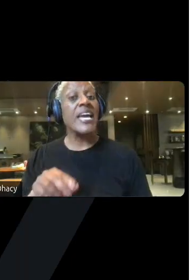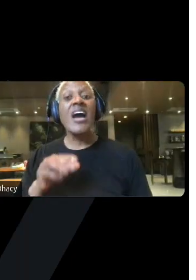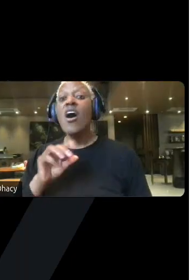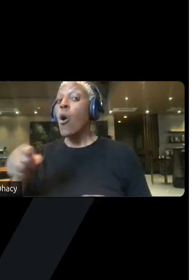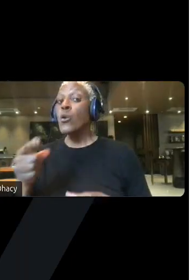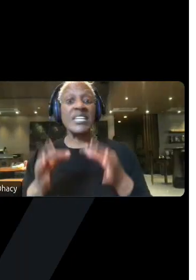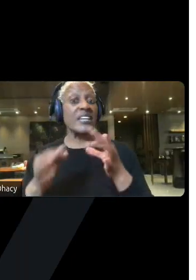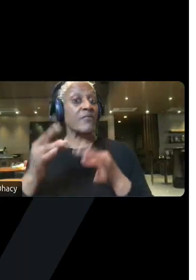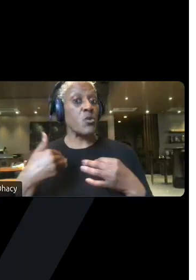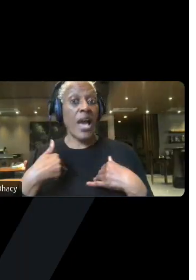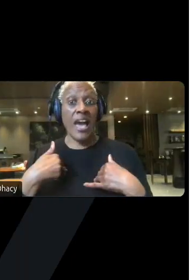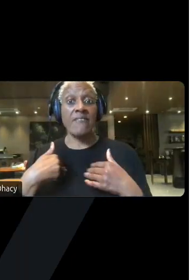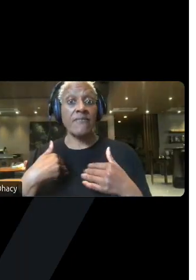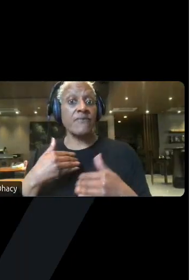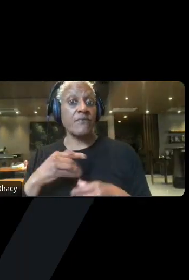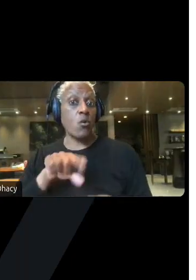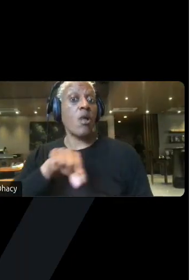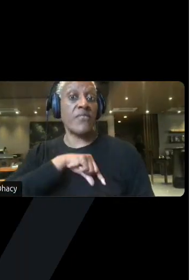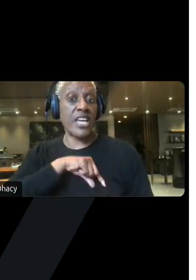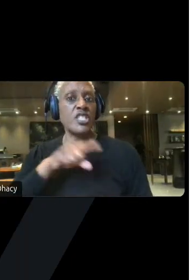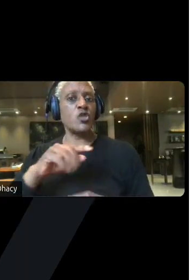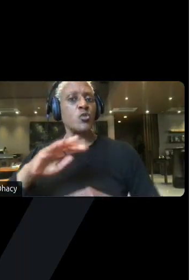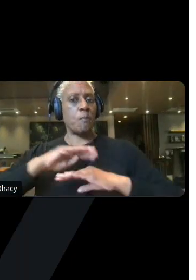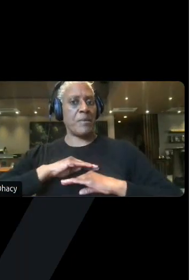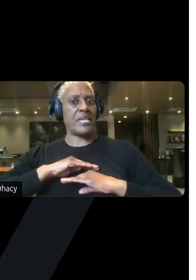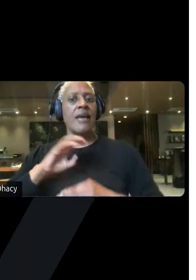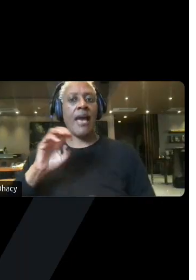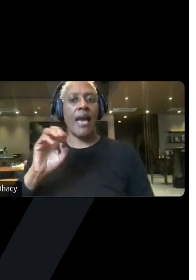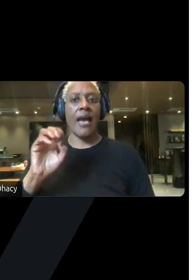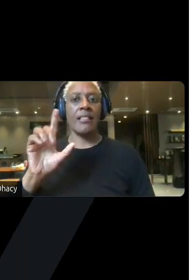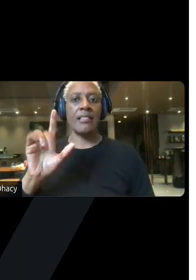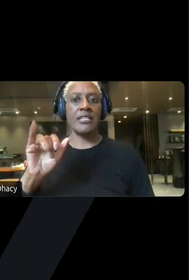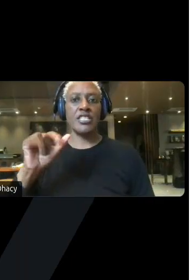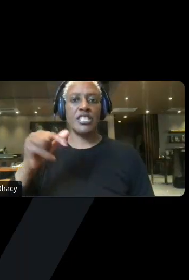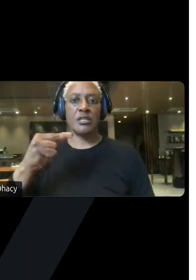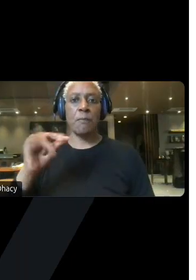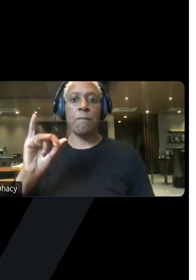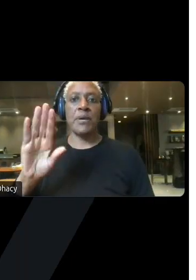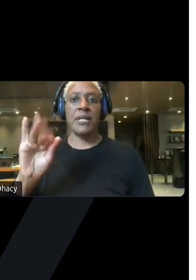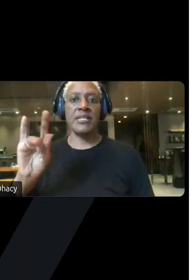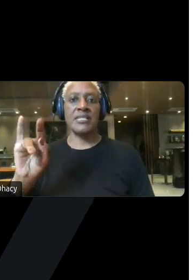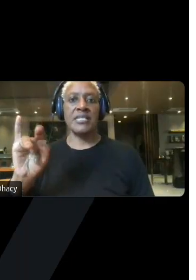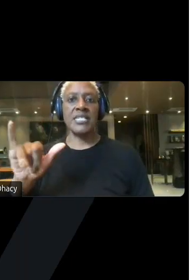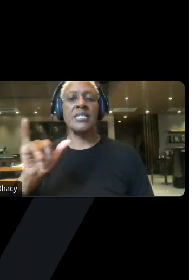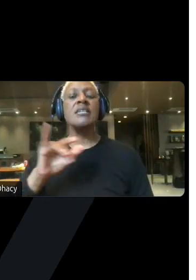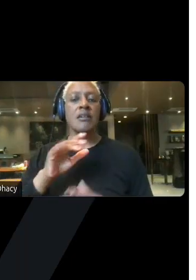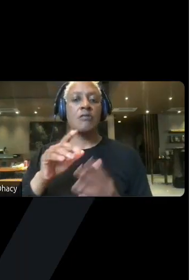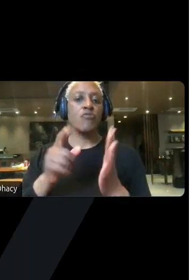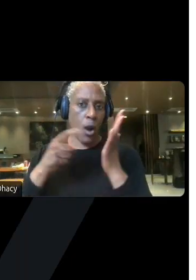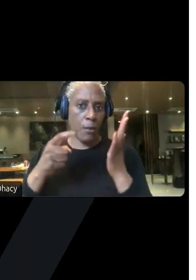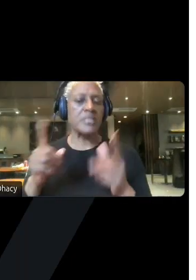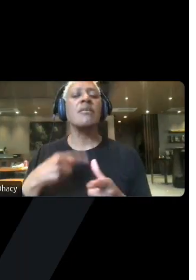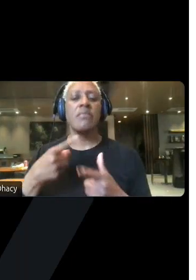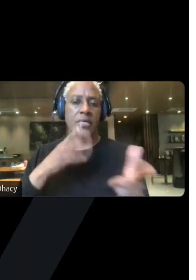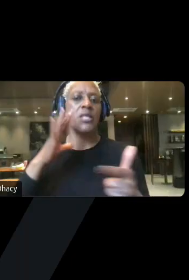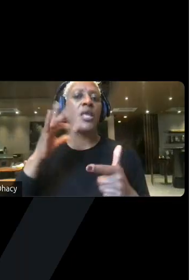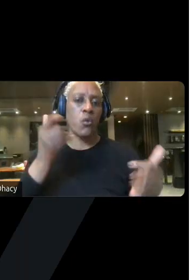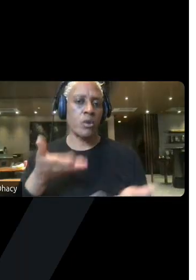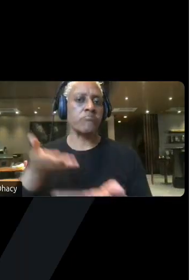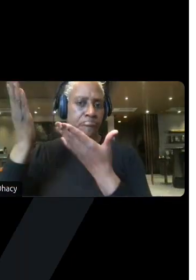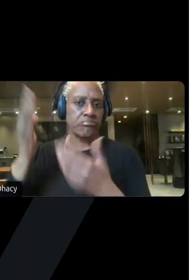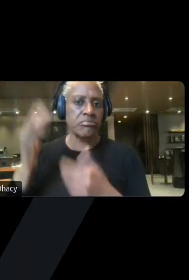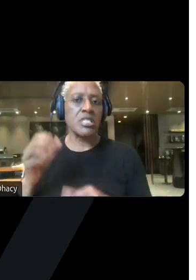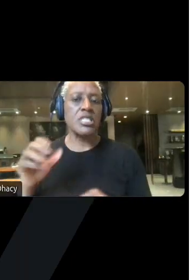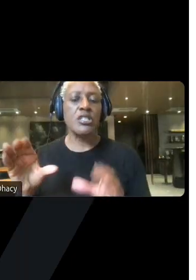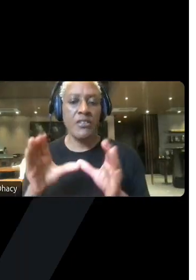are entered into the new Teacher Finder, a database for candidates to connect with schools and access job